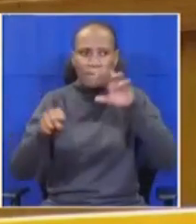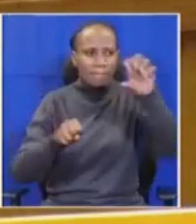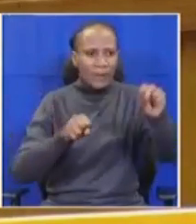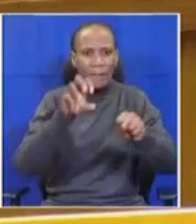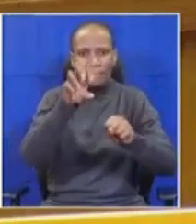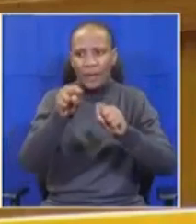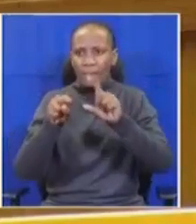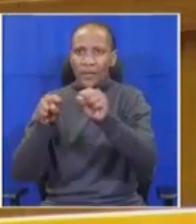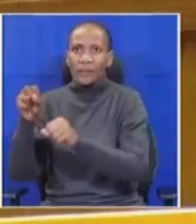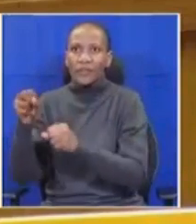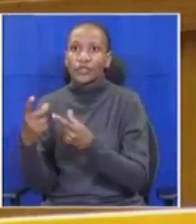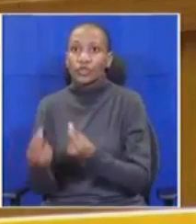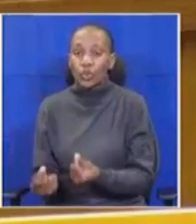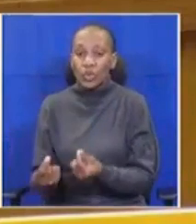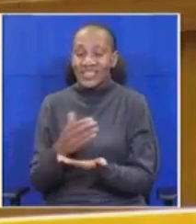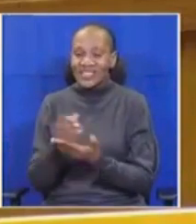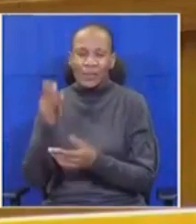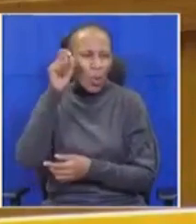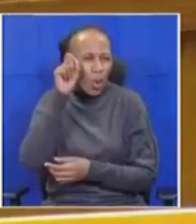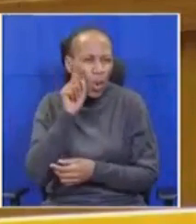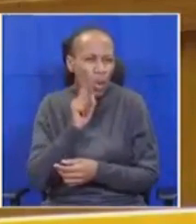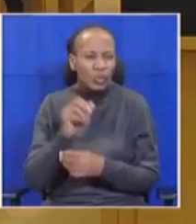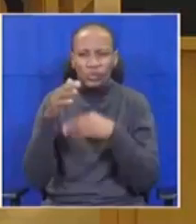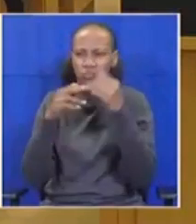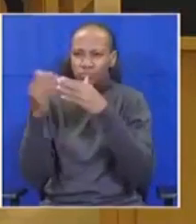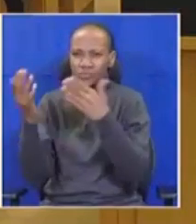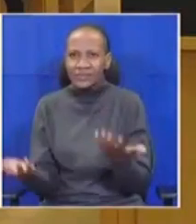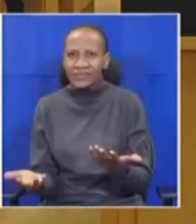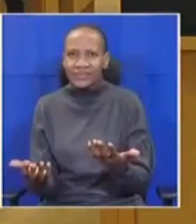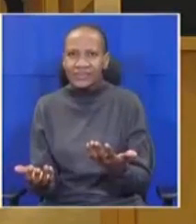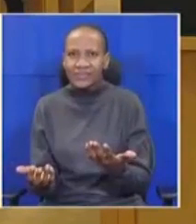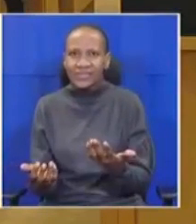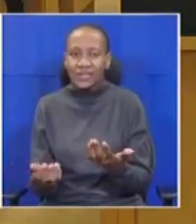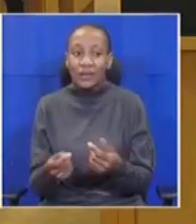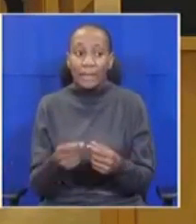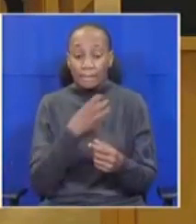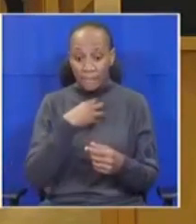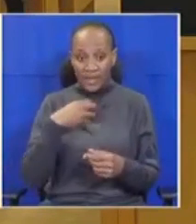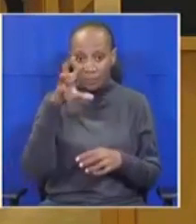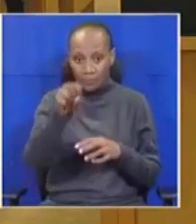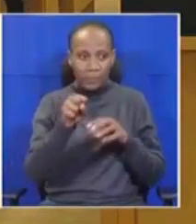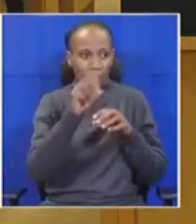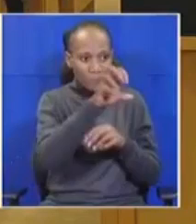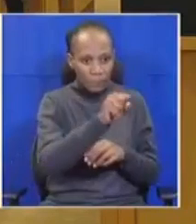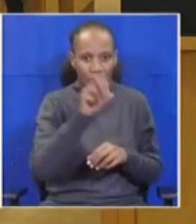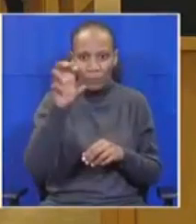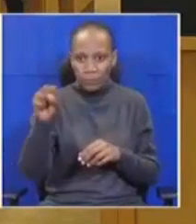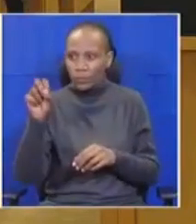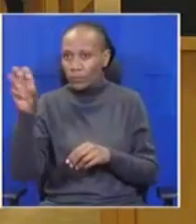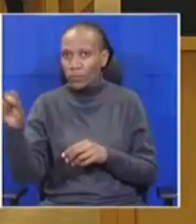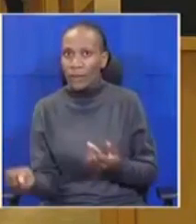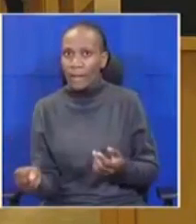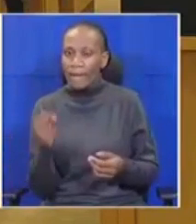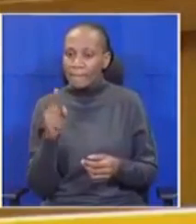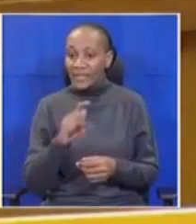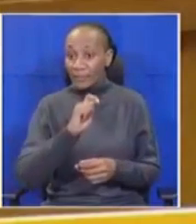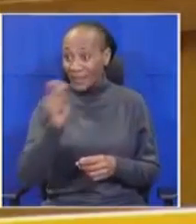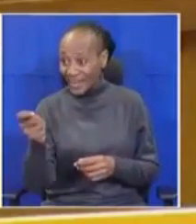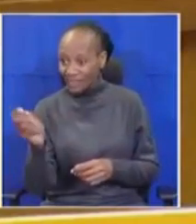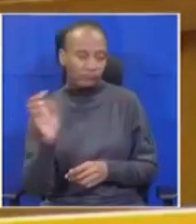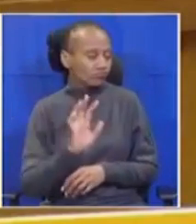that are derelict, buildings that owe quite a bit of money. He's been taking them, and he's been taking them without any form of